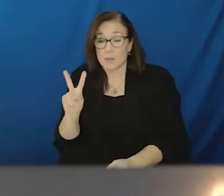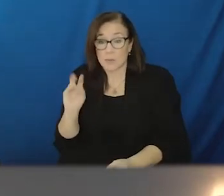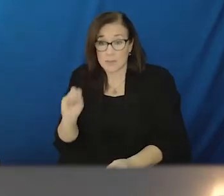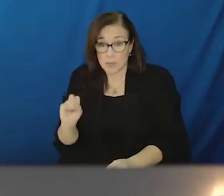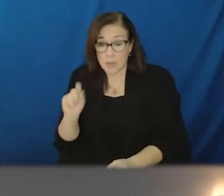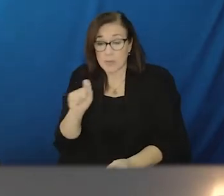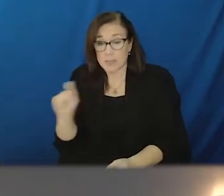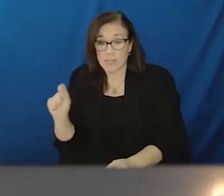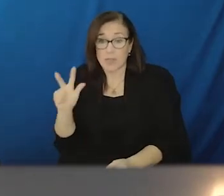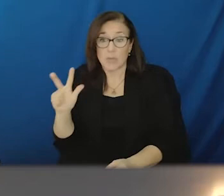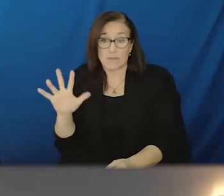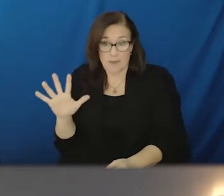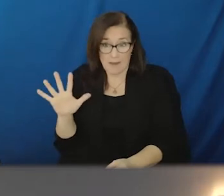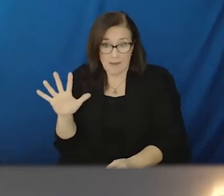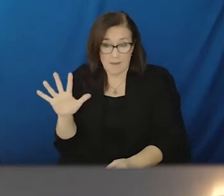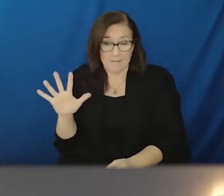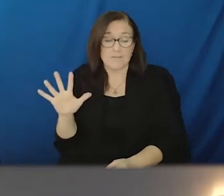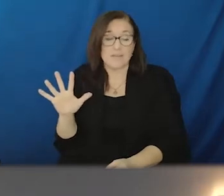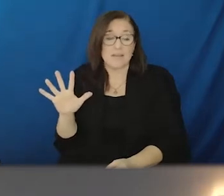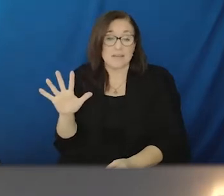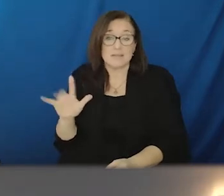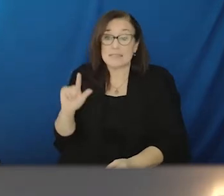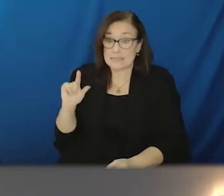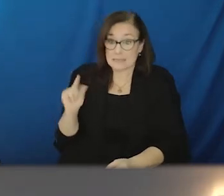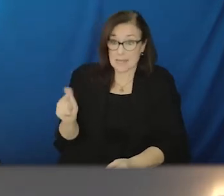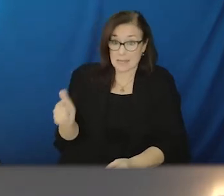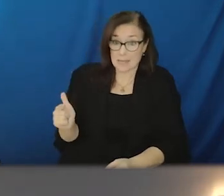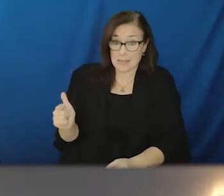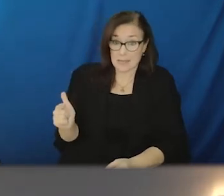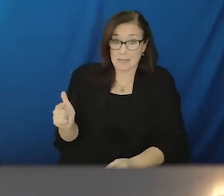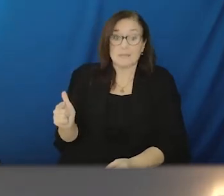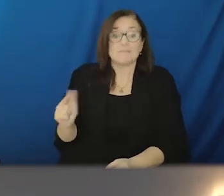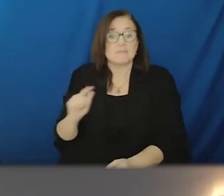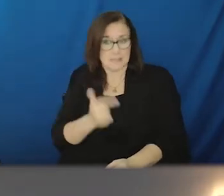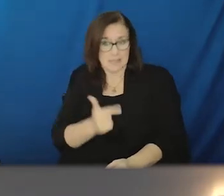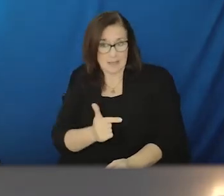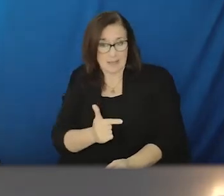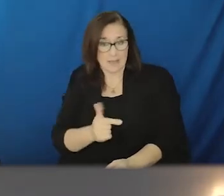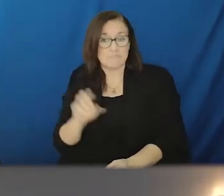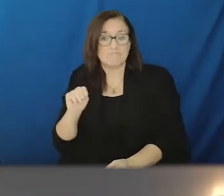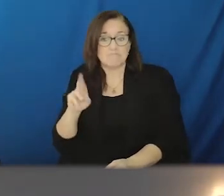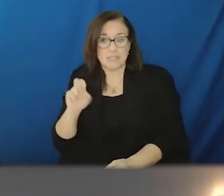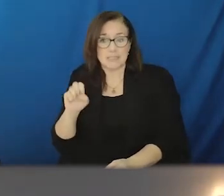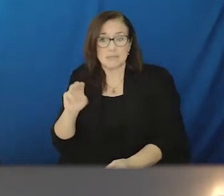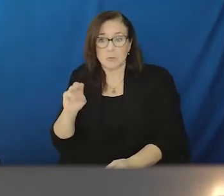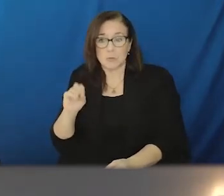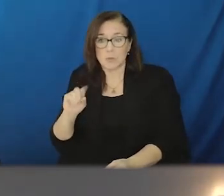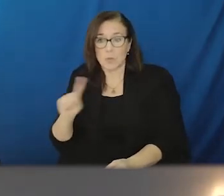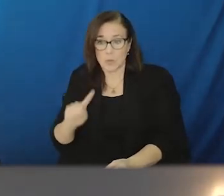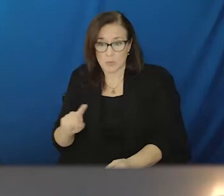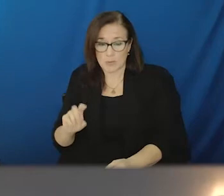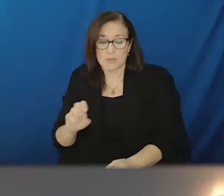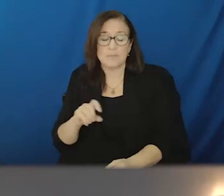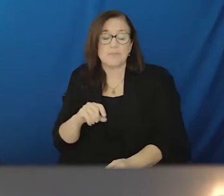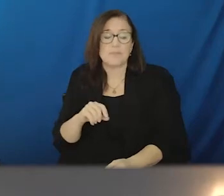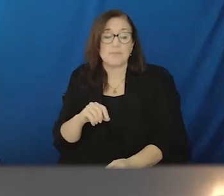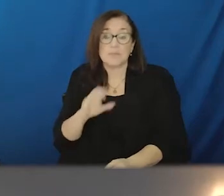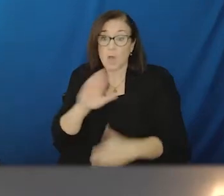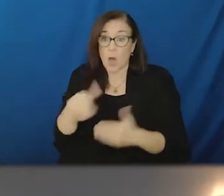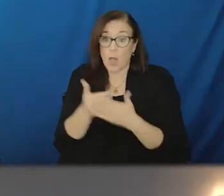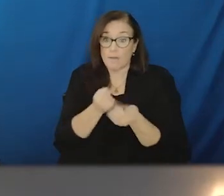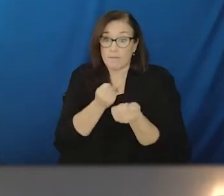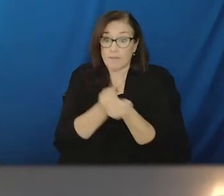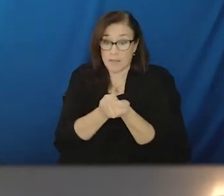201920-335. Thank you. And is there a second? I second. Thank you, Ms. Munoz. So all in favor of this motion,